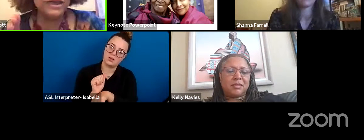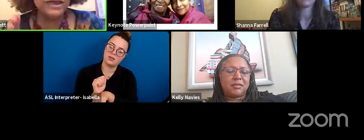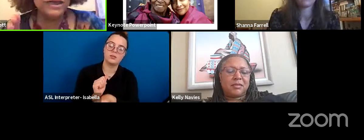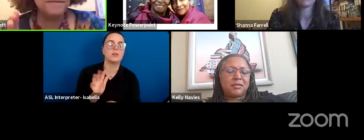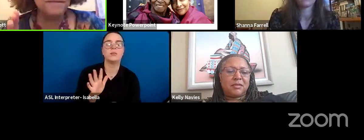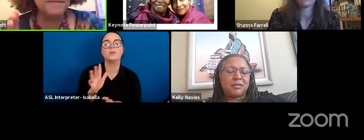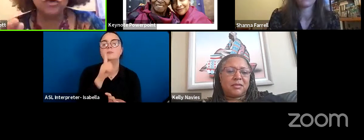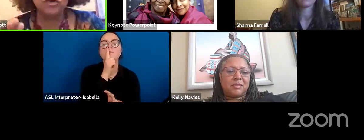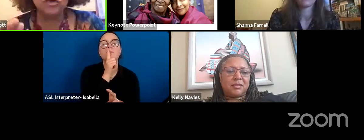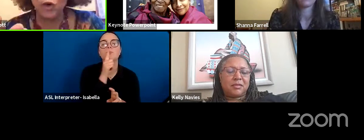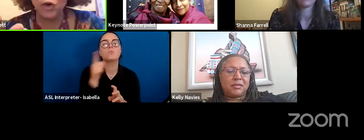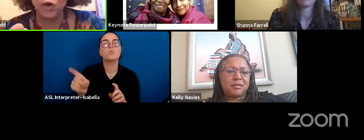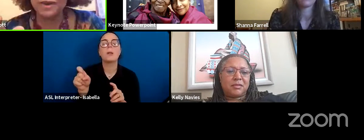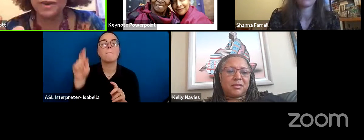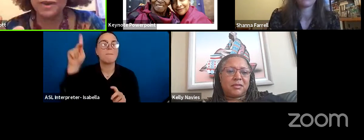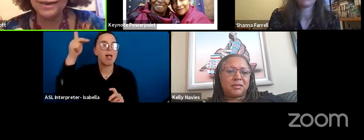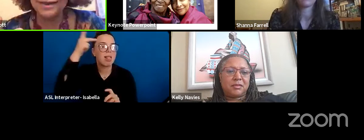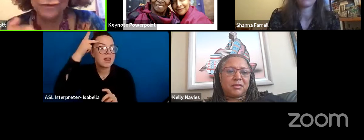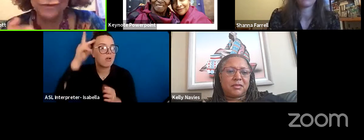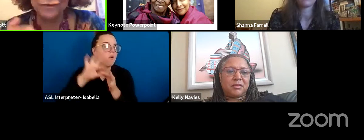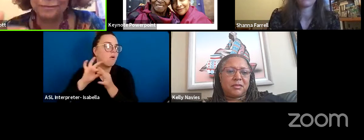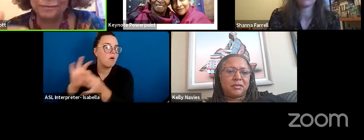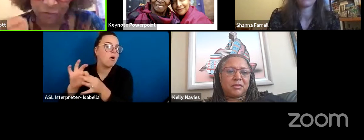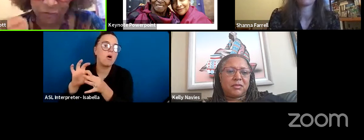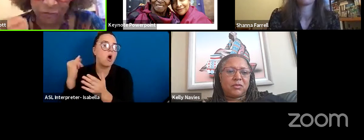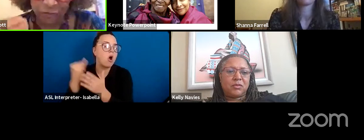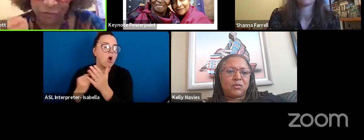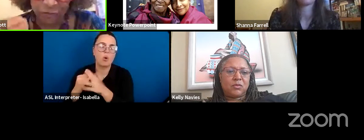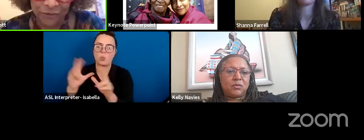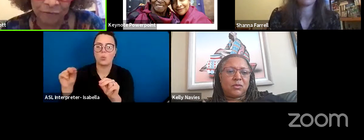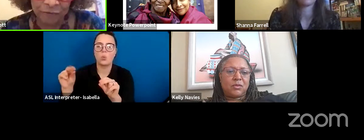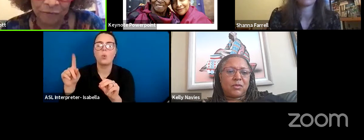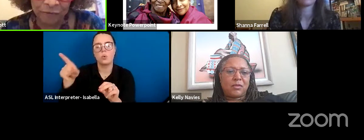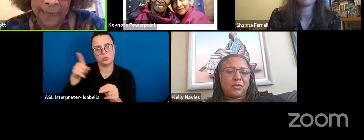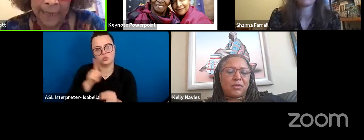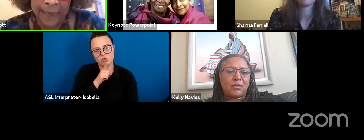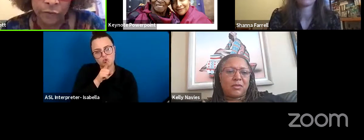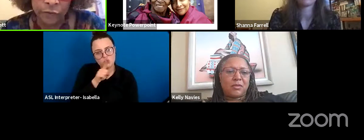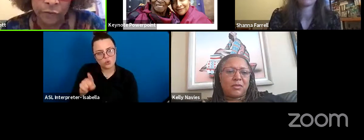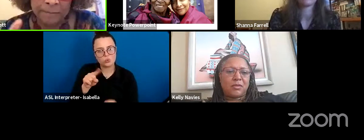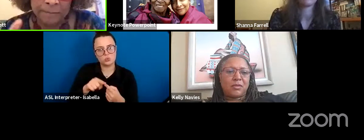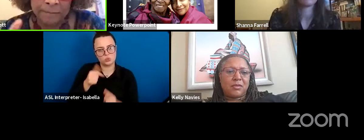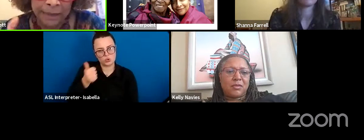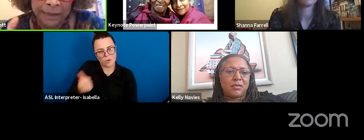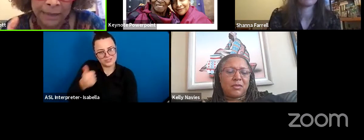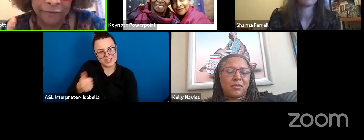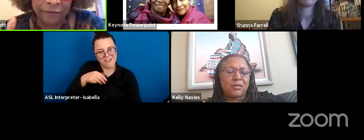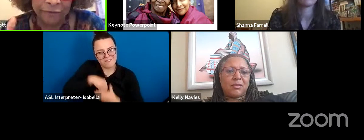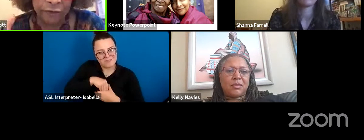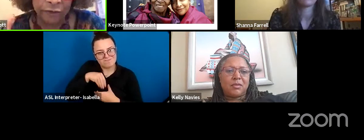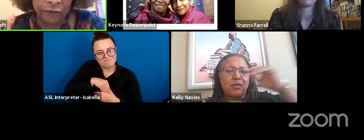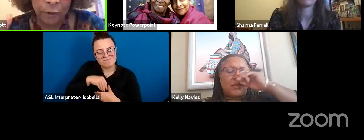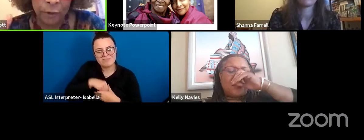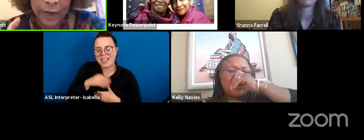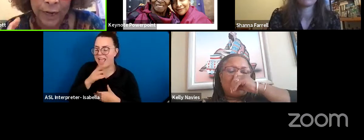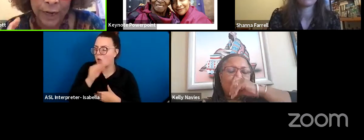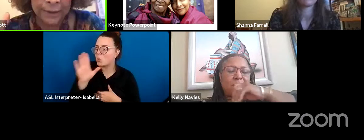you need to make political work. Just be true to yourself and to the medium that you